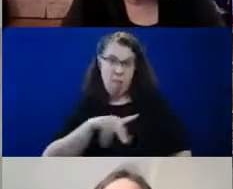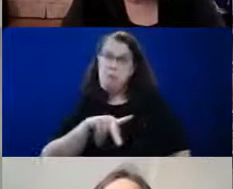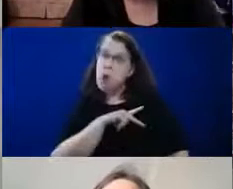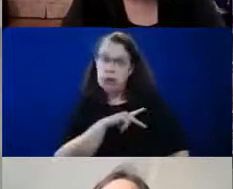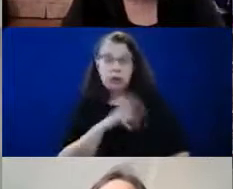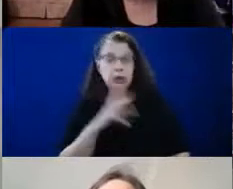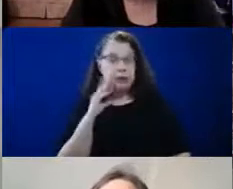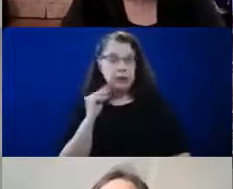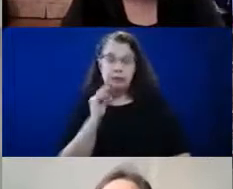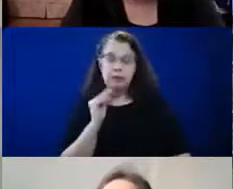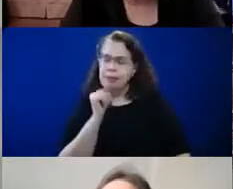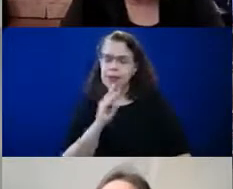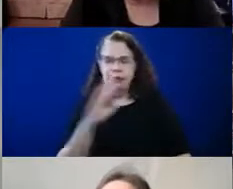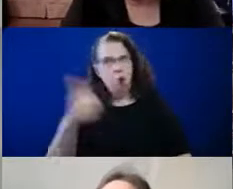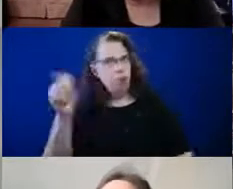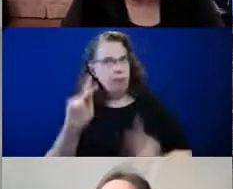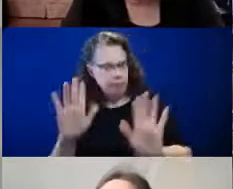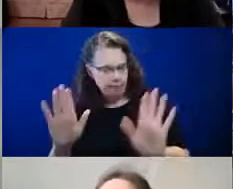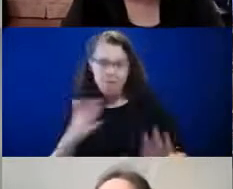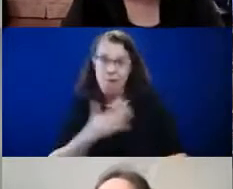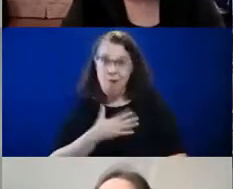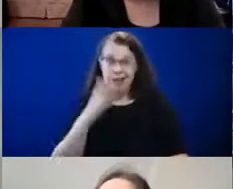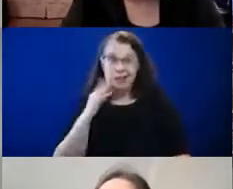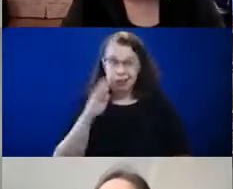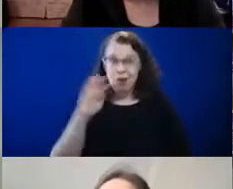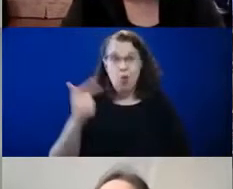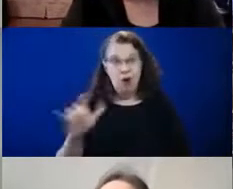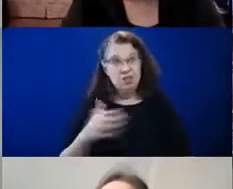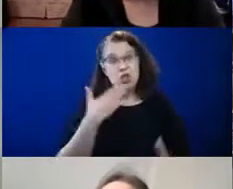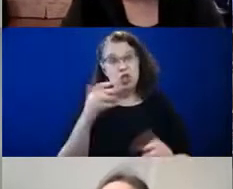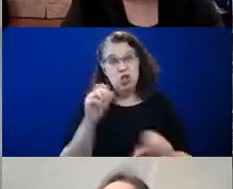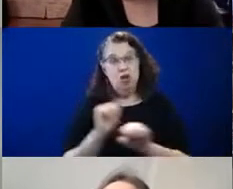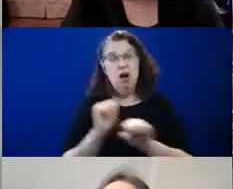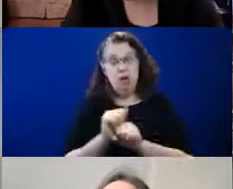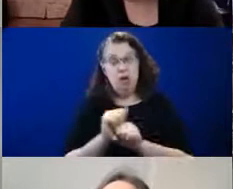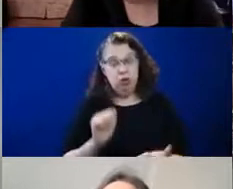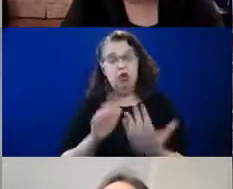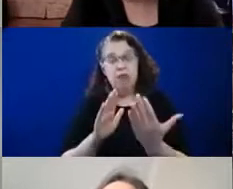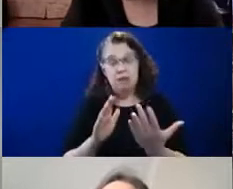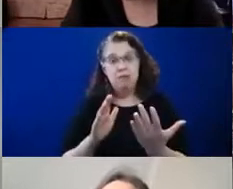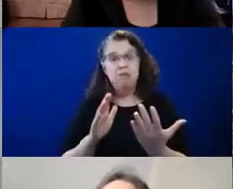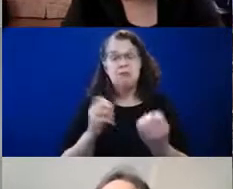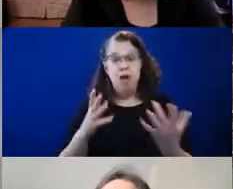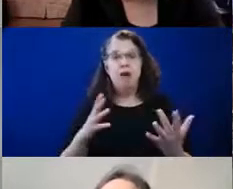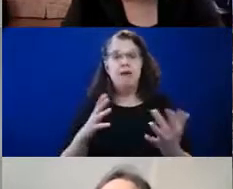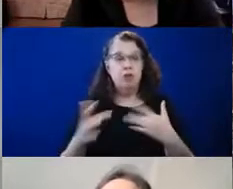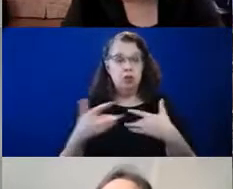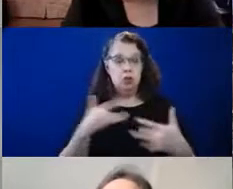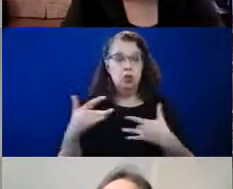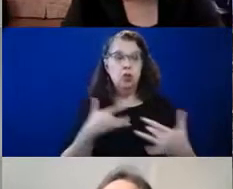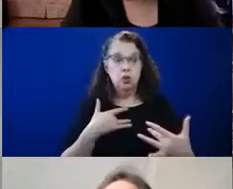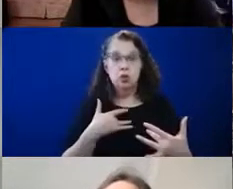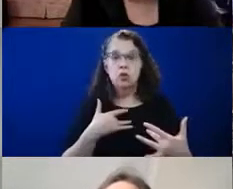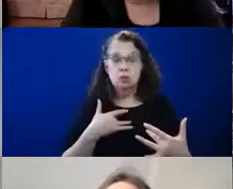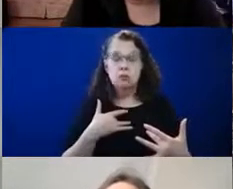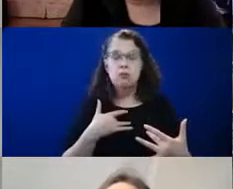won't talk for everyone else, but for me, LaGuardia does a really good job to try to address a lot of these concerns. I've